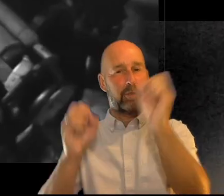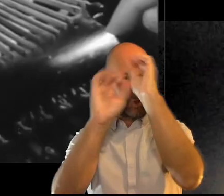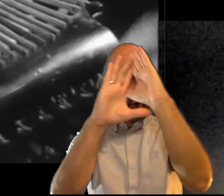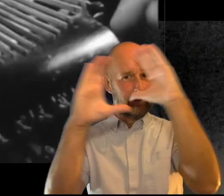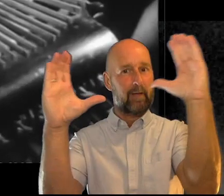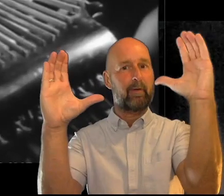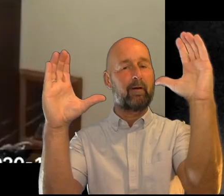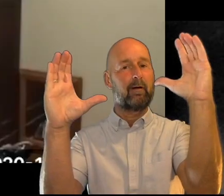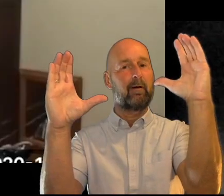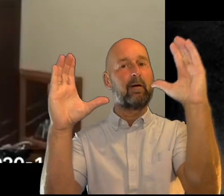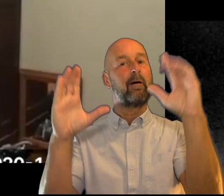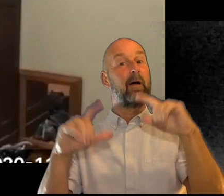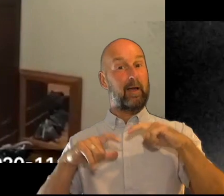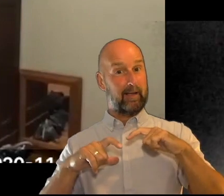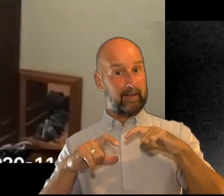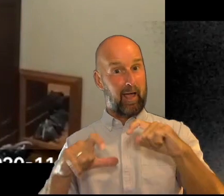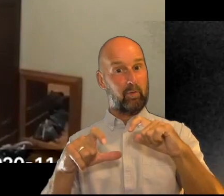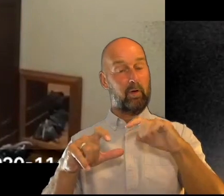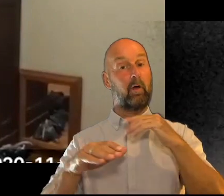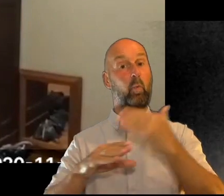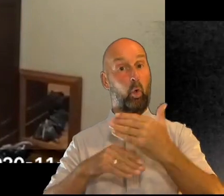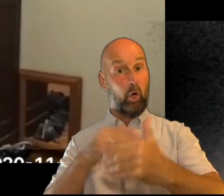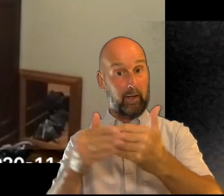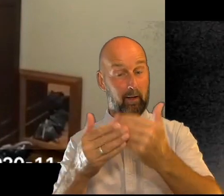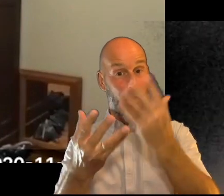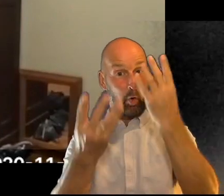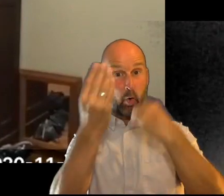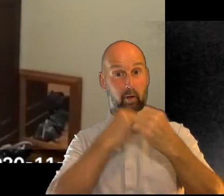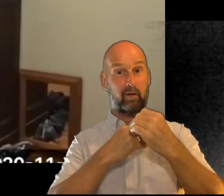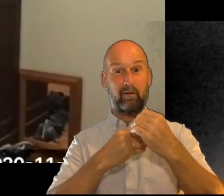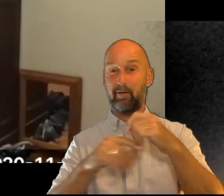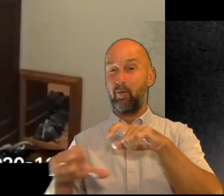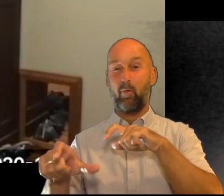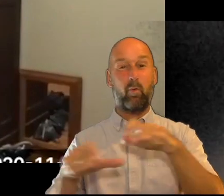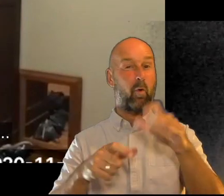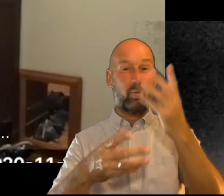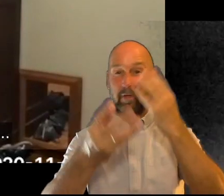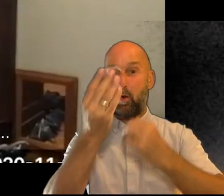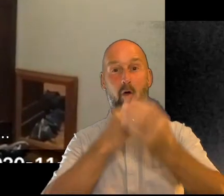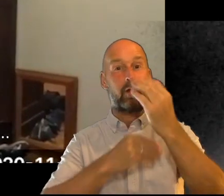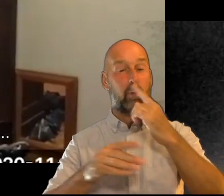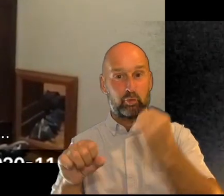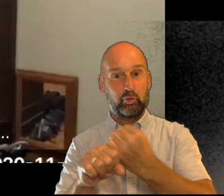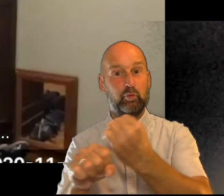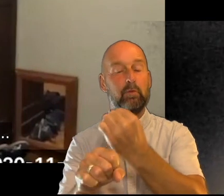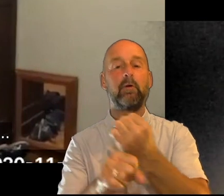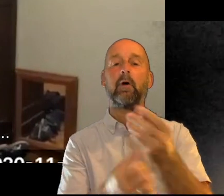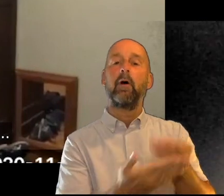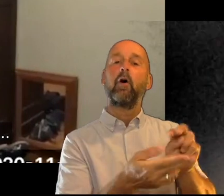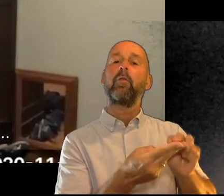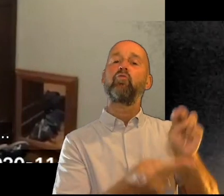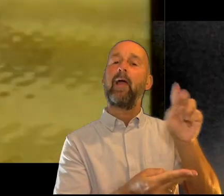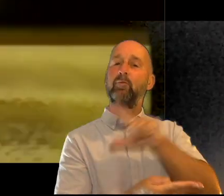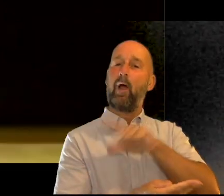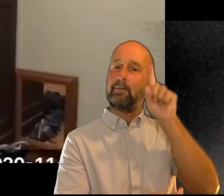a concept. Generally, I just want to keep working and learning, because I think you're always learning as you do it. The inspiration for The